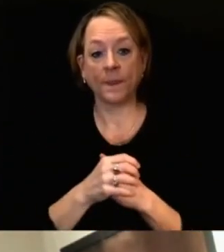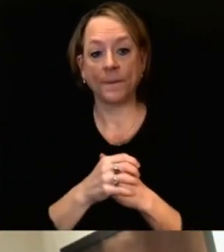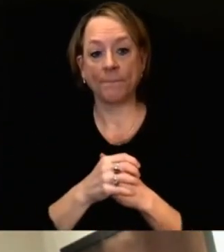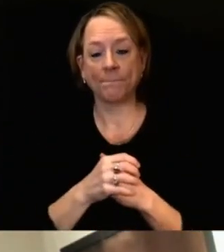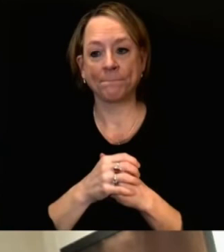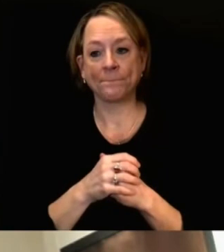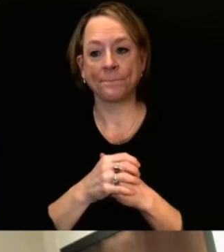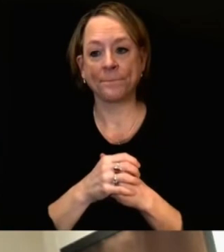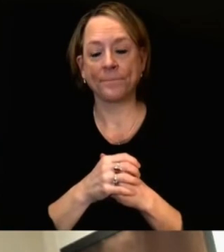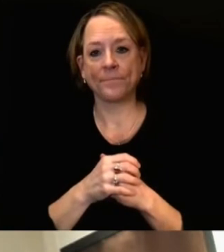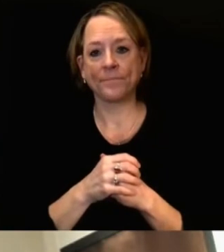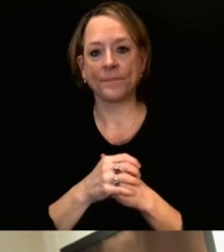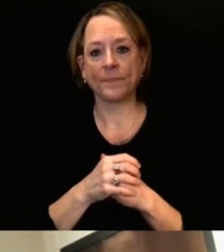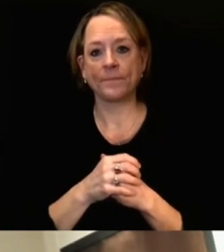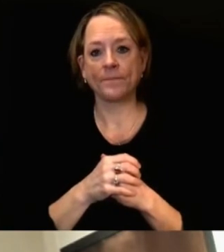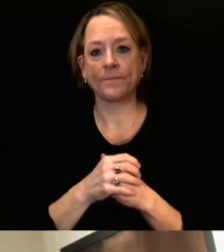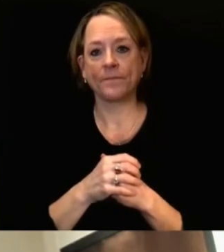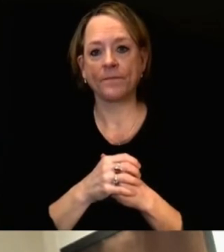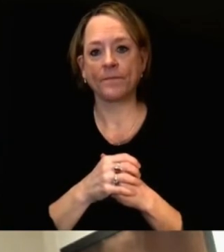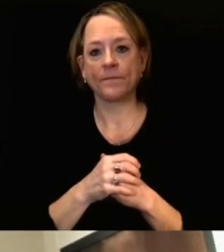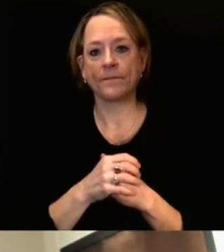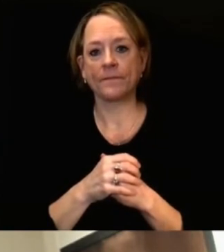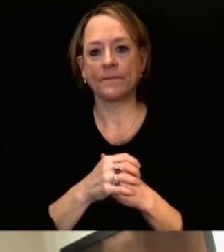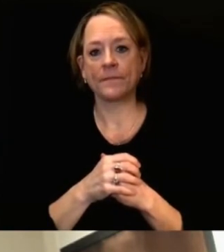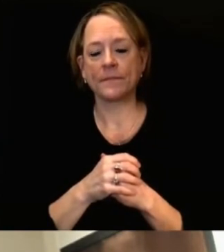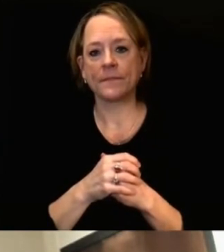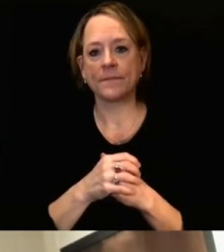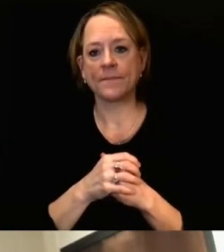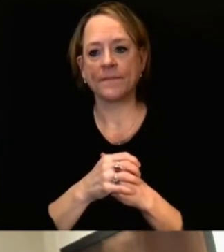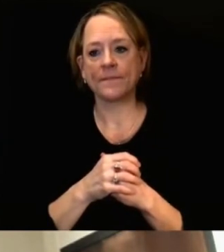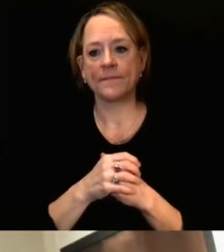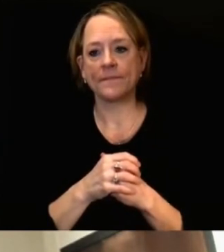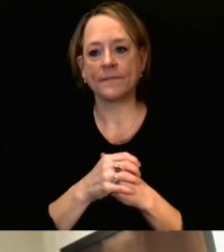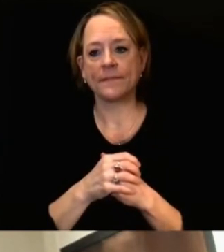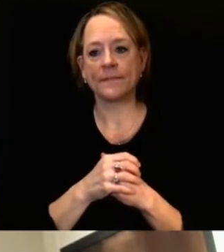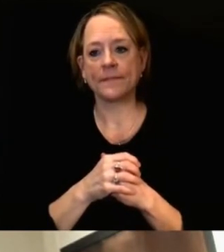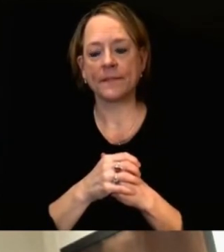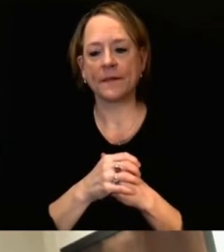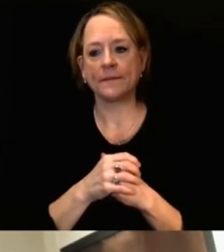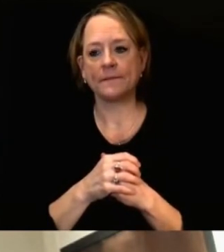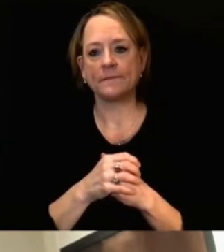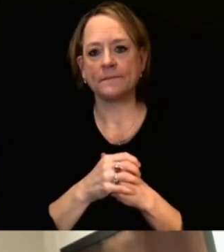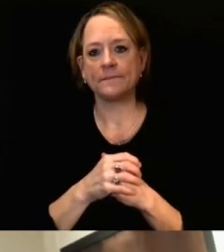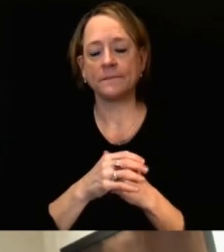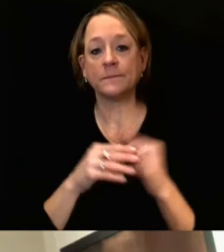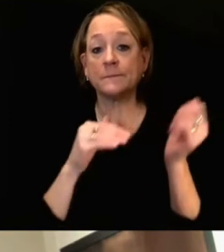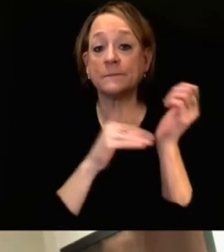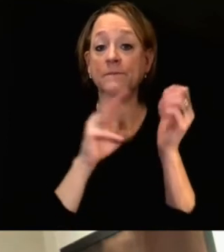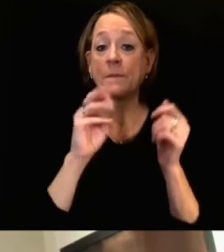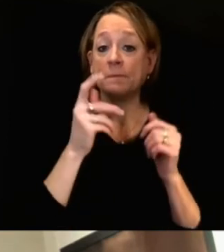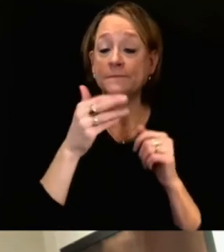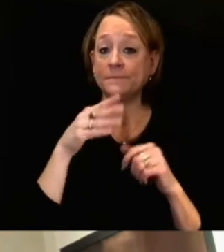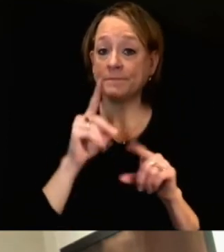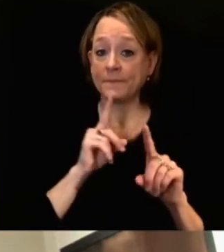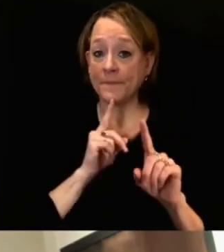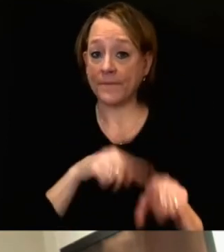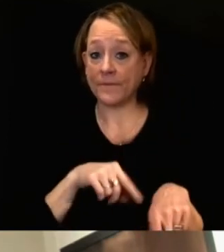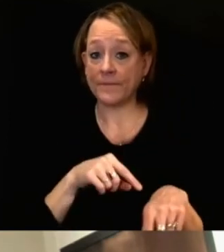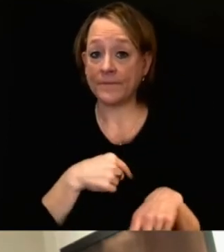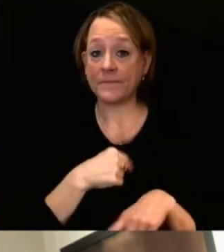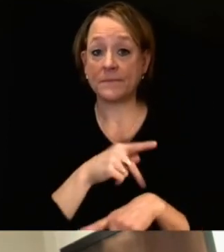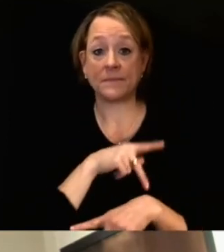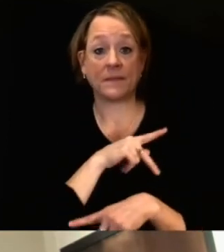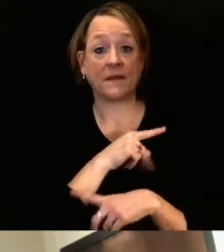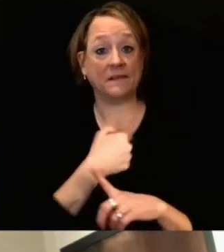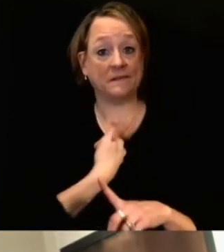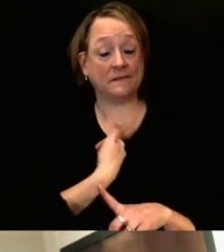what we've observed with Omicron has been astonishing. How we've been dealing with SARS-CoV-2,